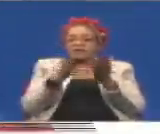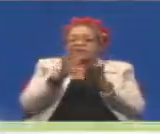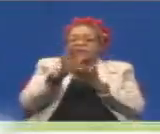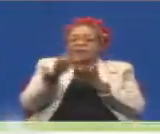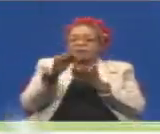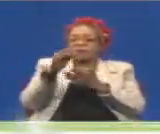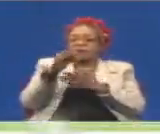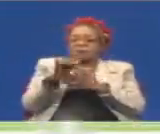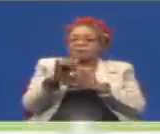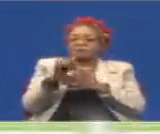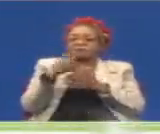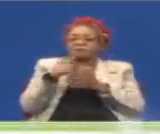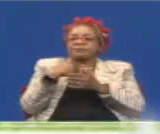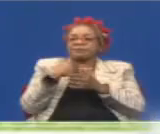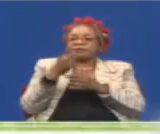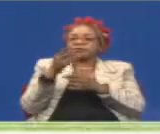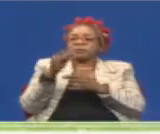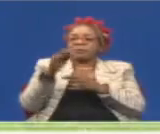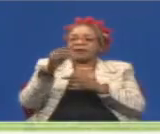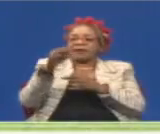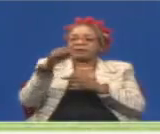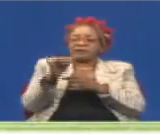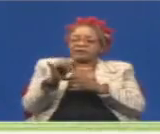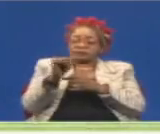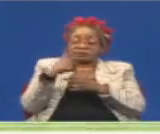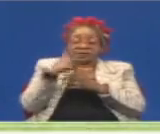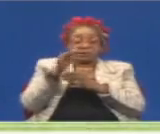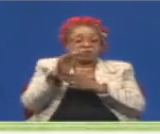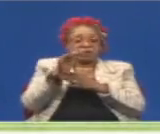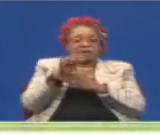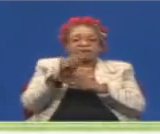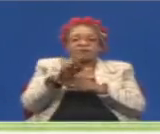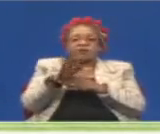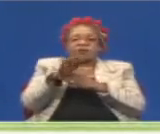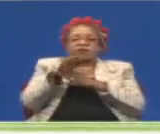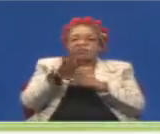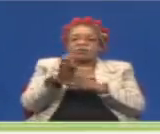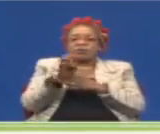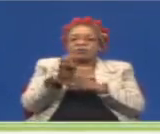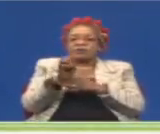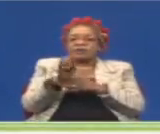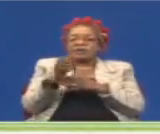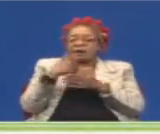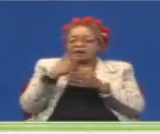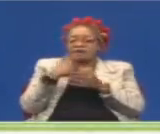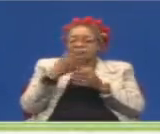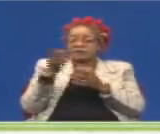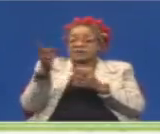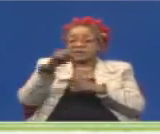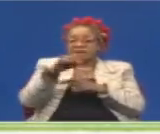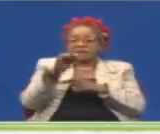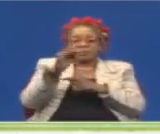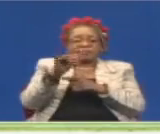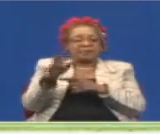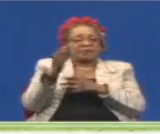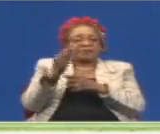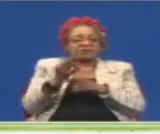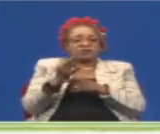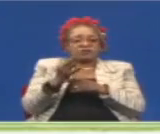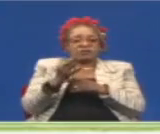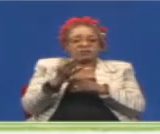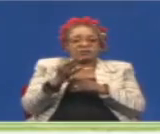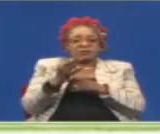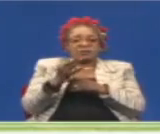the only two players of the lower league to be called up by Coach Odwor. The team reports to camp on Thursday, the 30th of March.